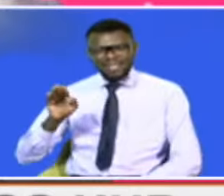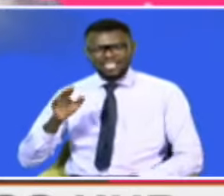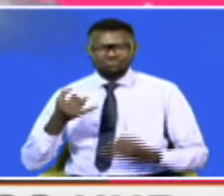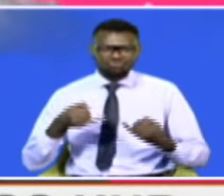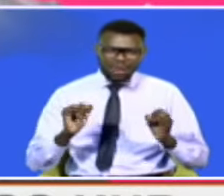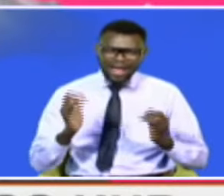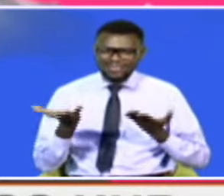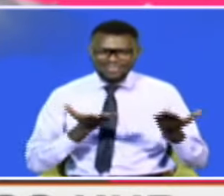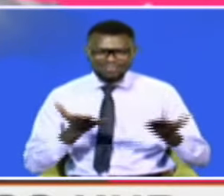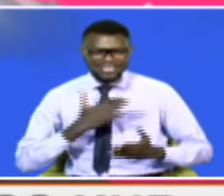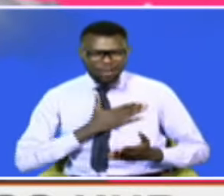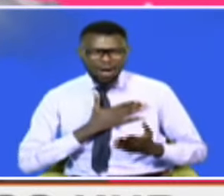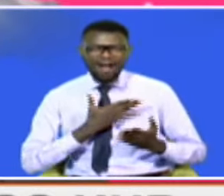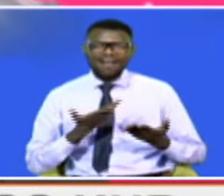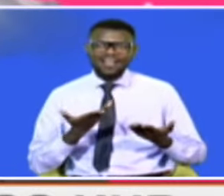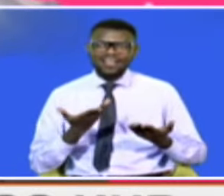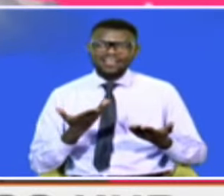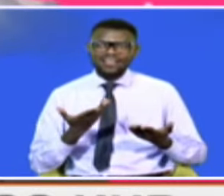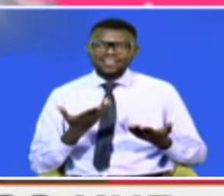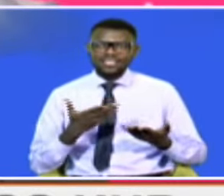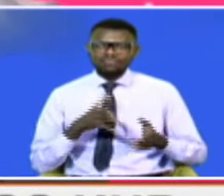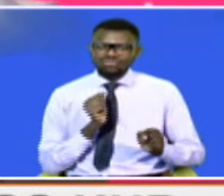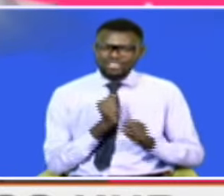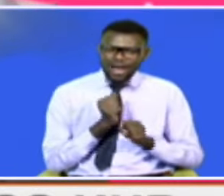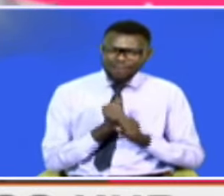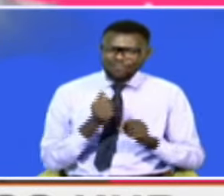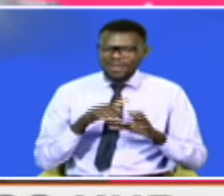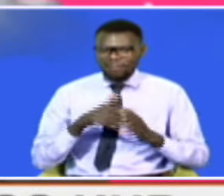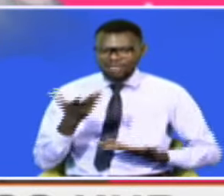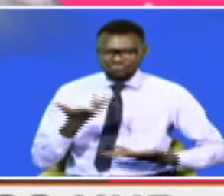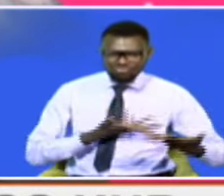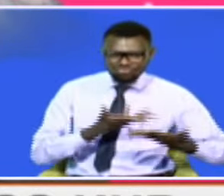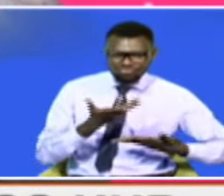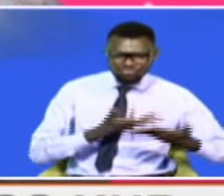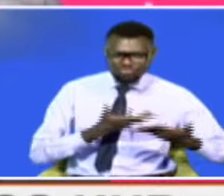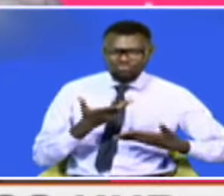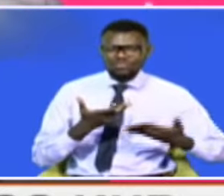come and try our services, to come and interact with our staff and our salespeople.